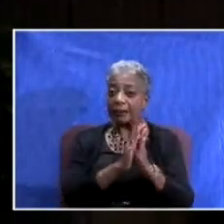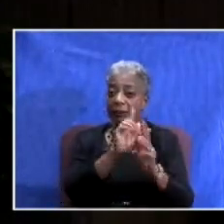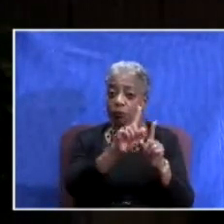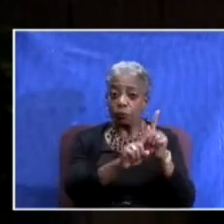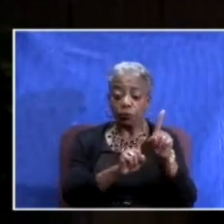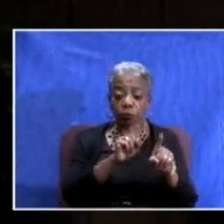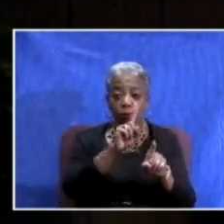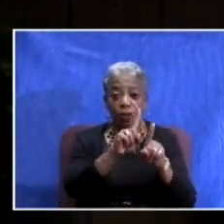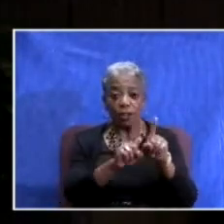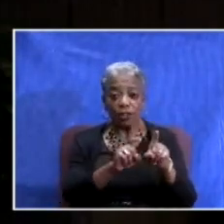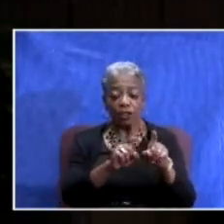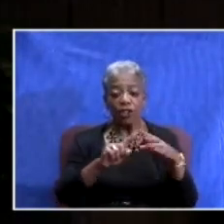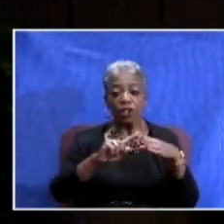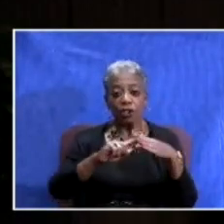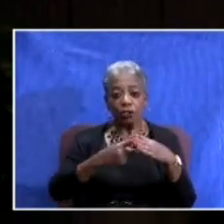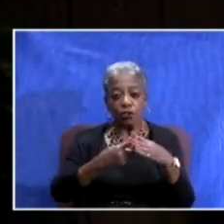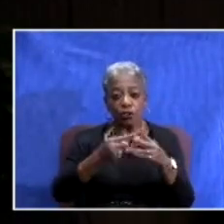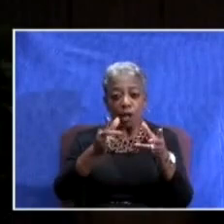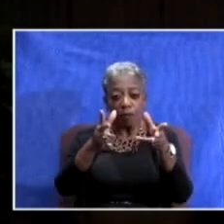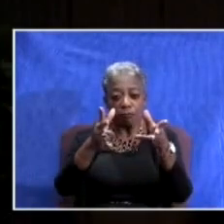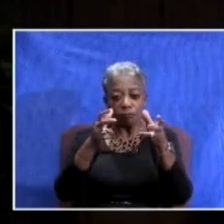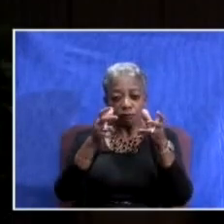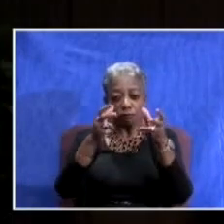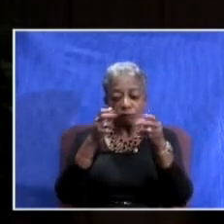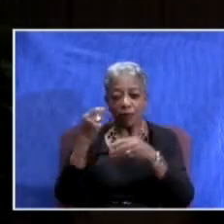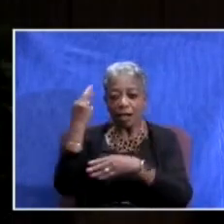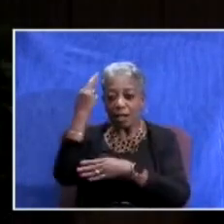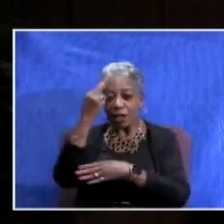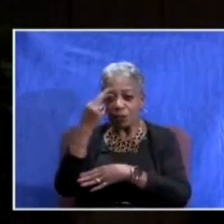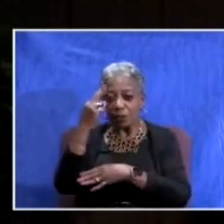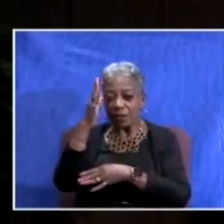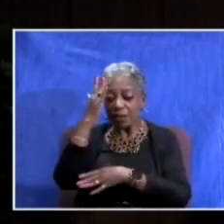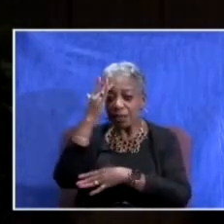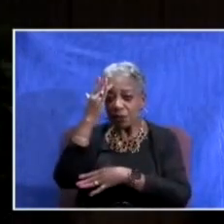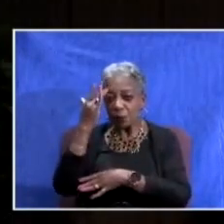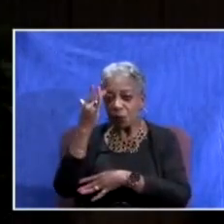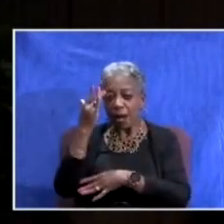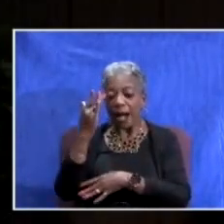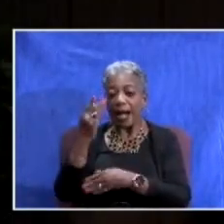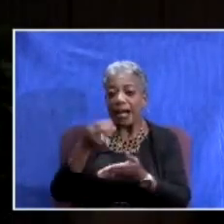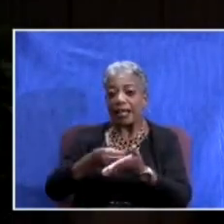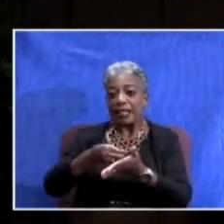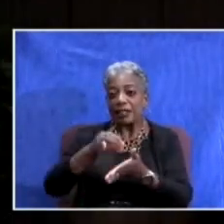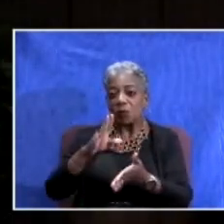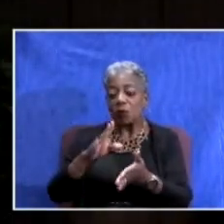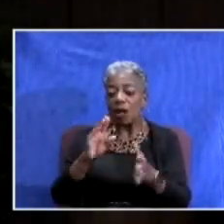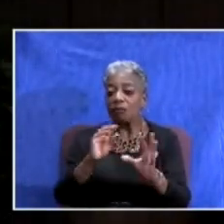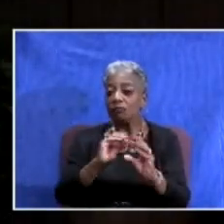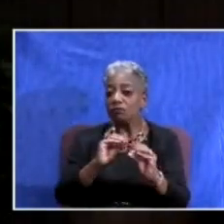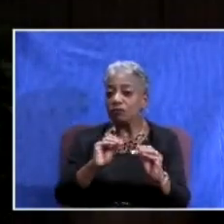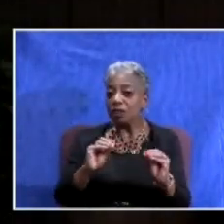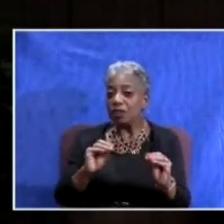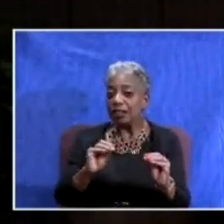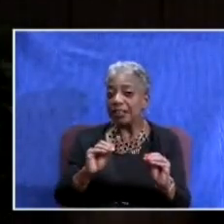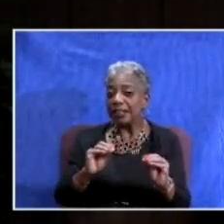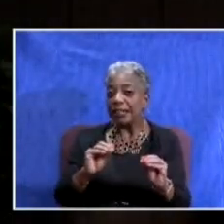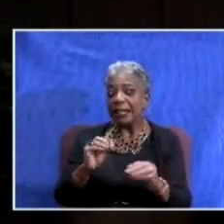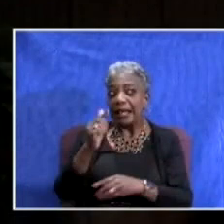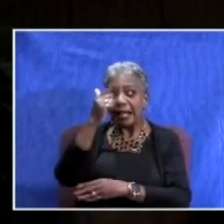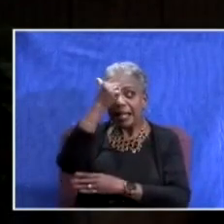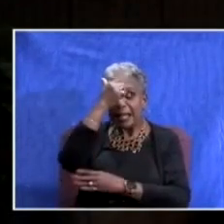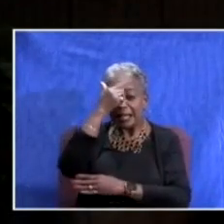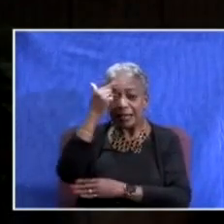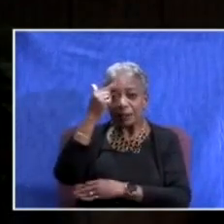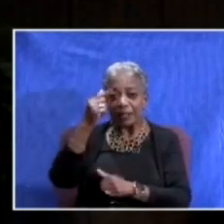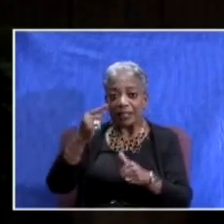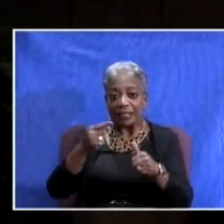And you start hearing the reasons and the explanations why we don't have wealth, they'll give you either it's fate,